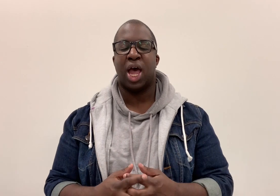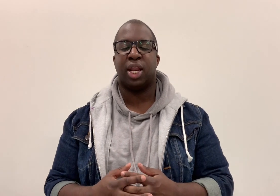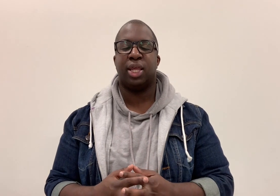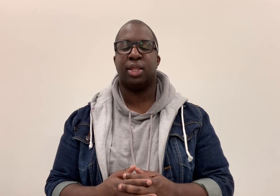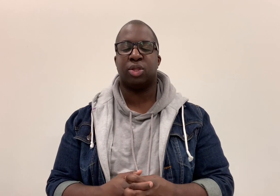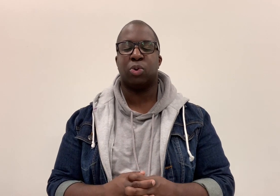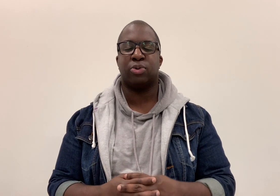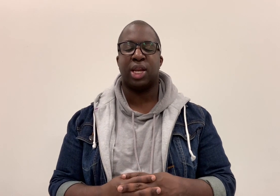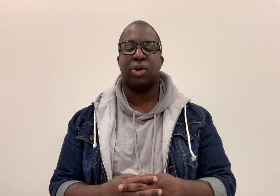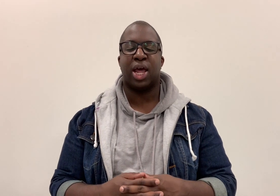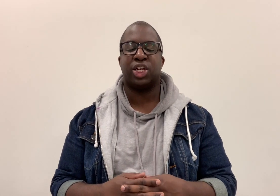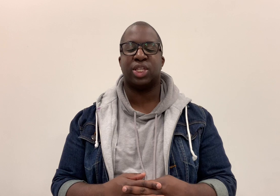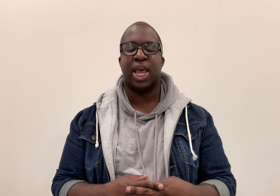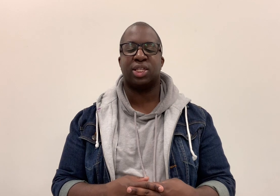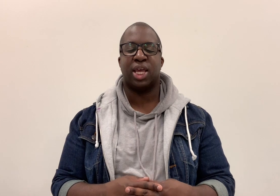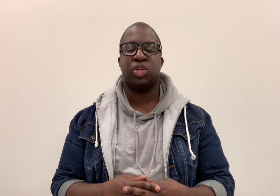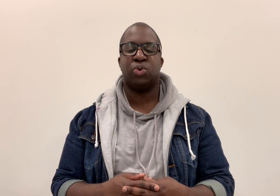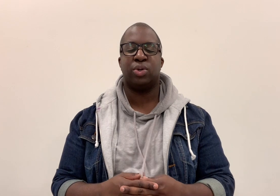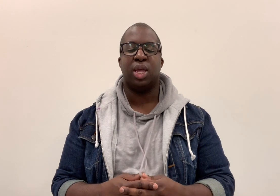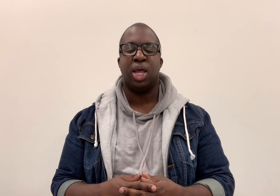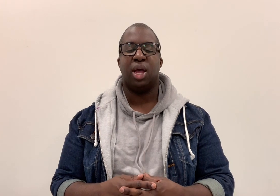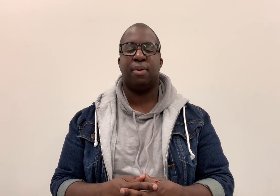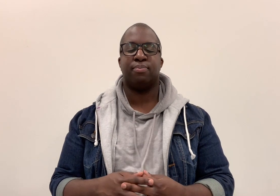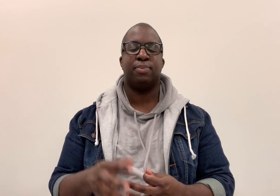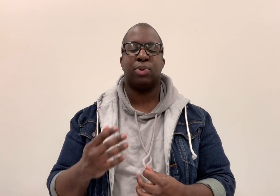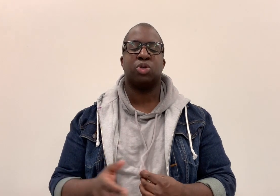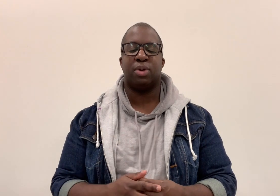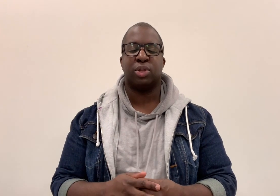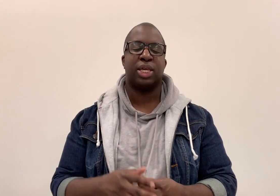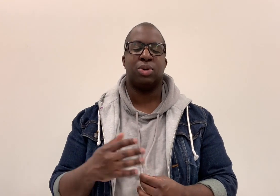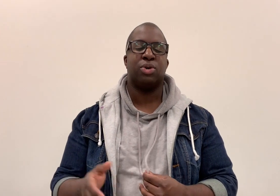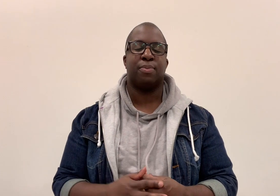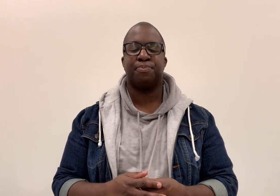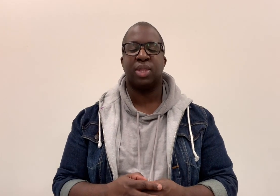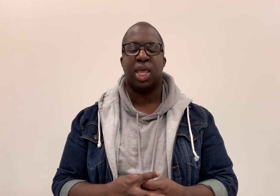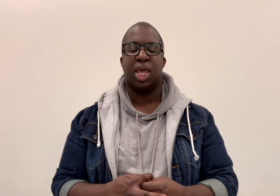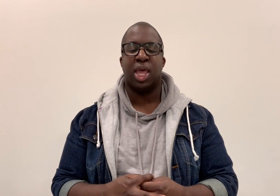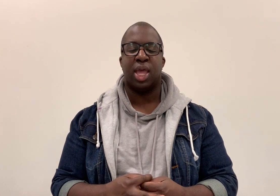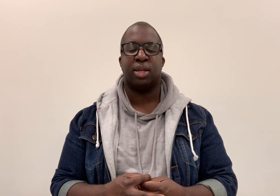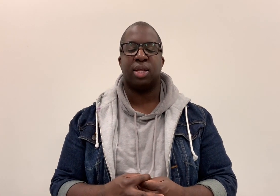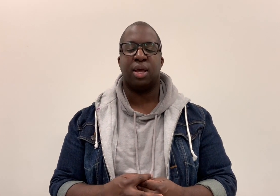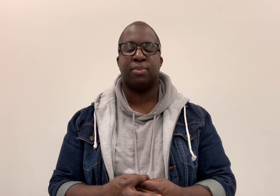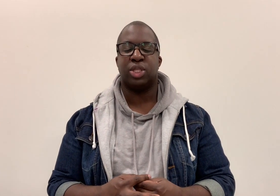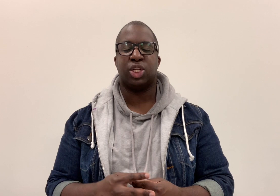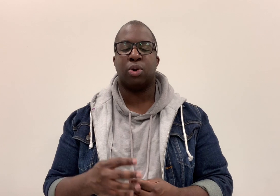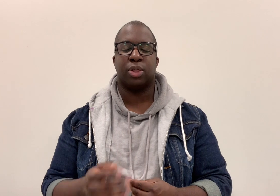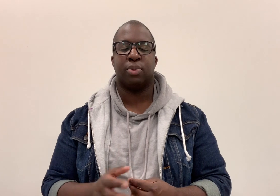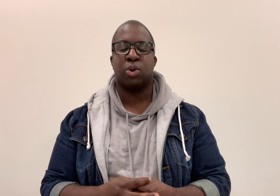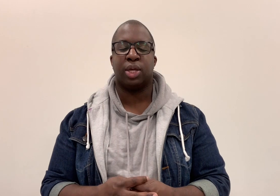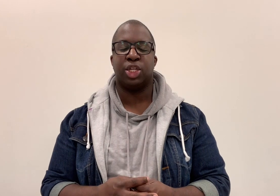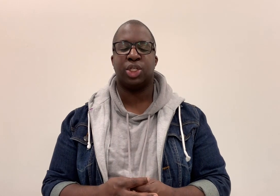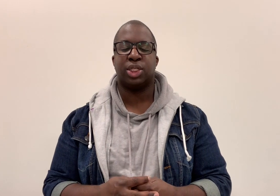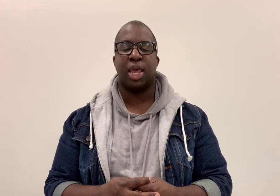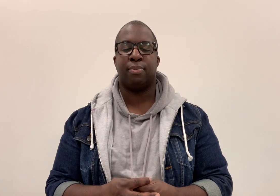what's going on in the world right now, God. I just ask that you be with those people, that you heal them, and that you are with